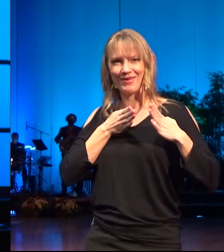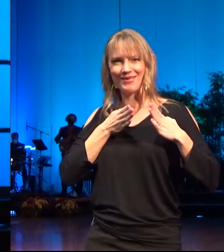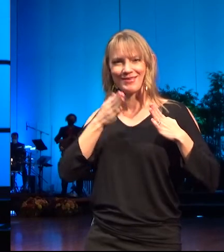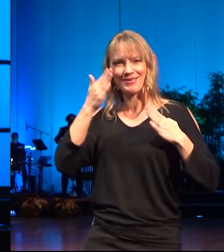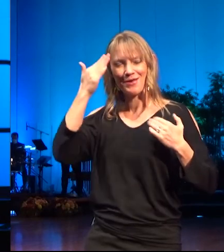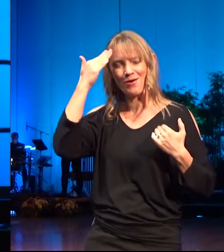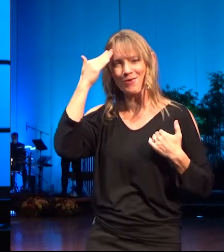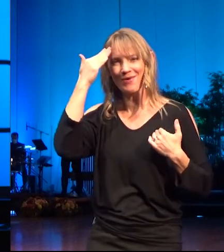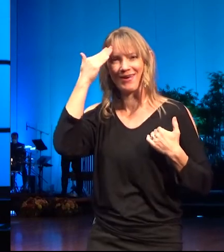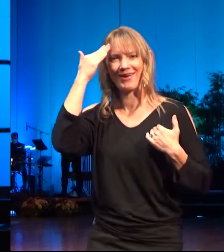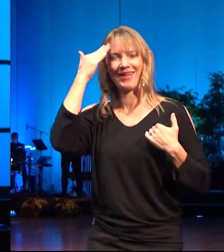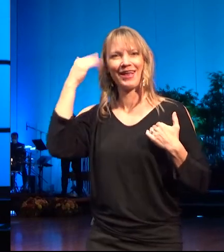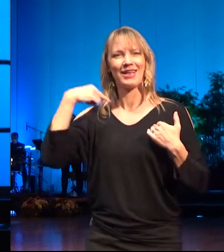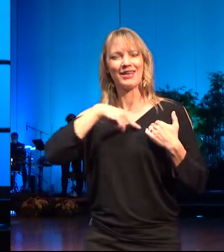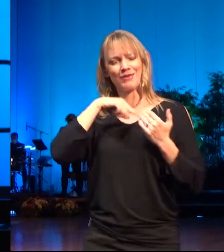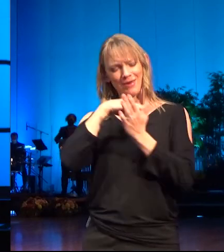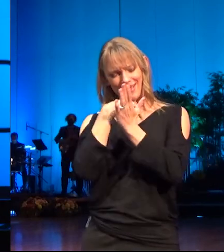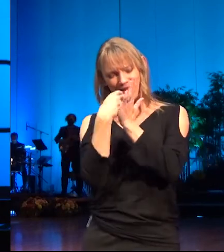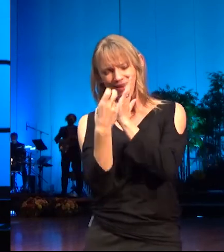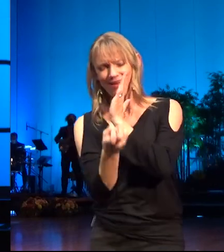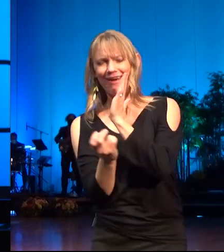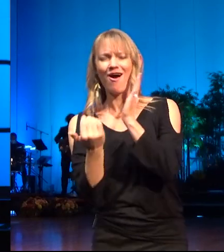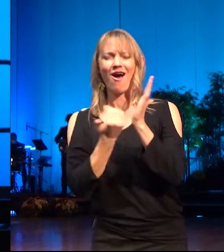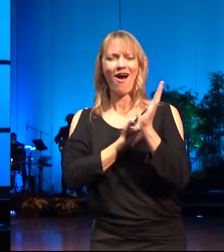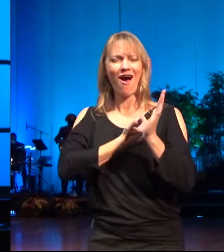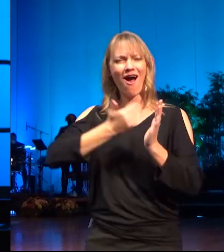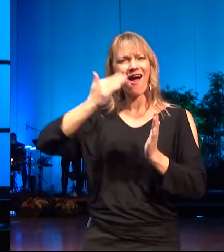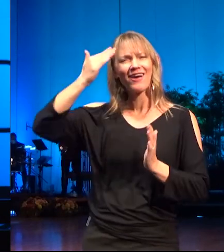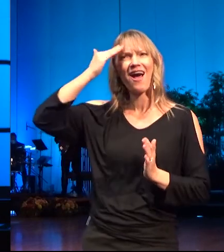the awareness. We enter into high